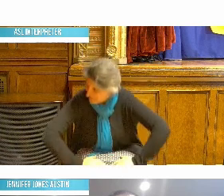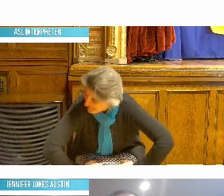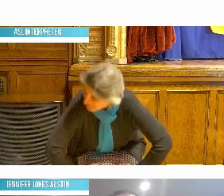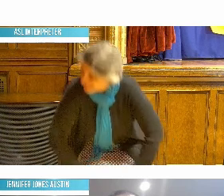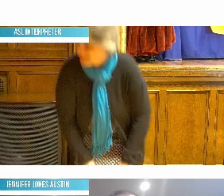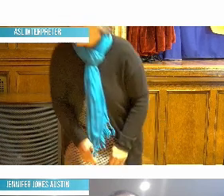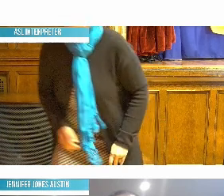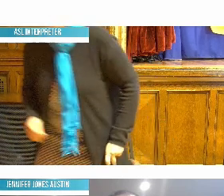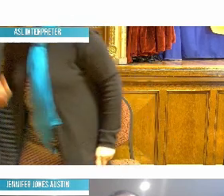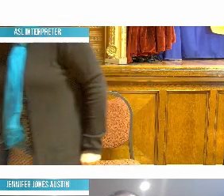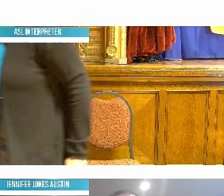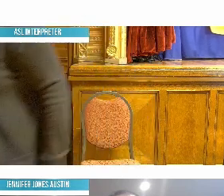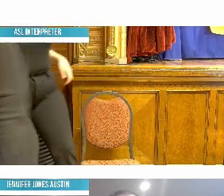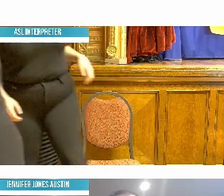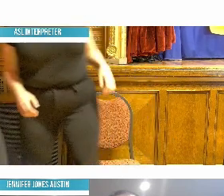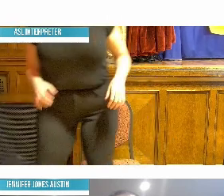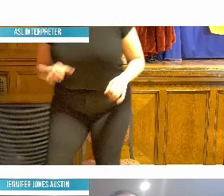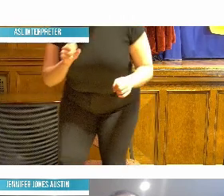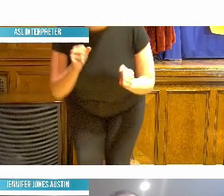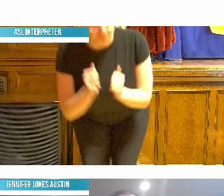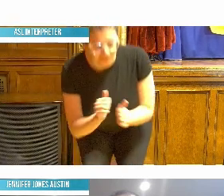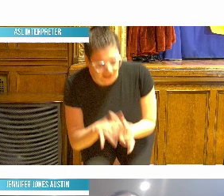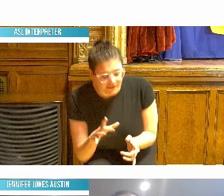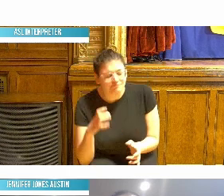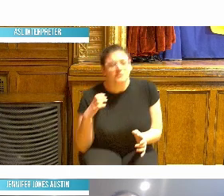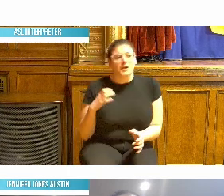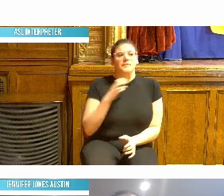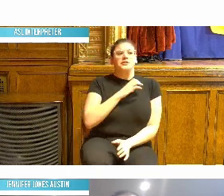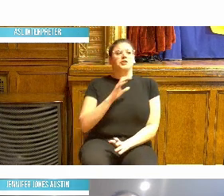So with that, commissioners,